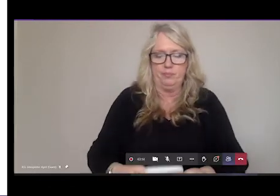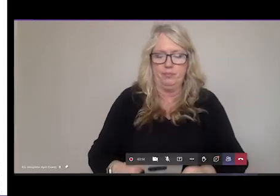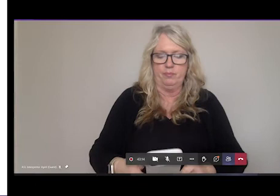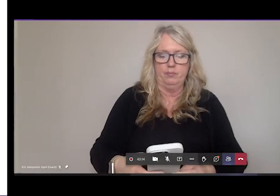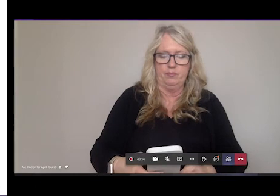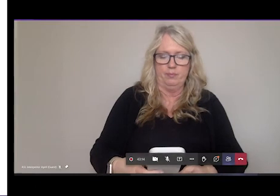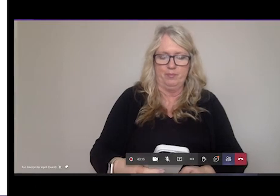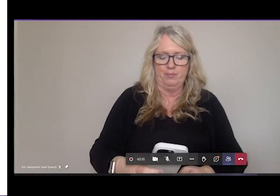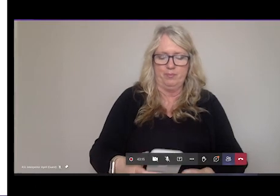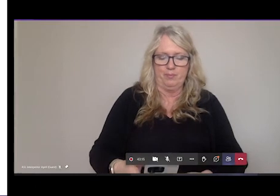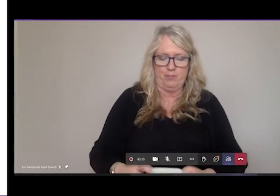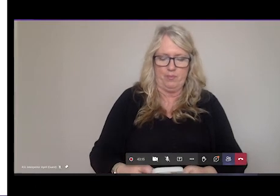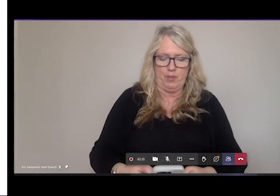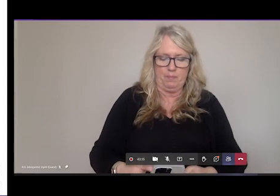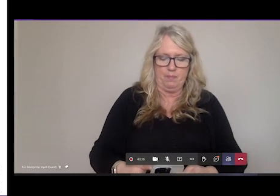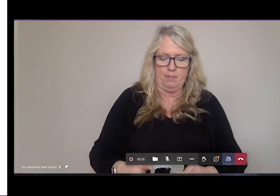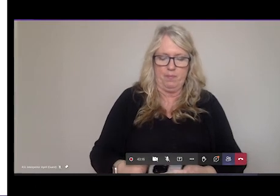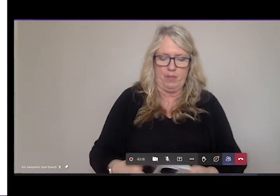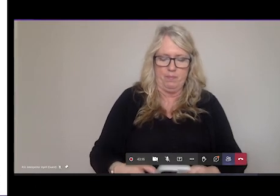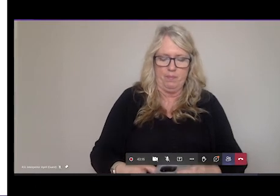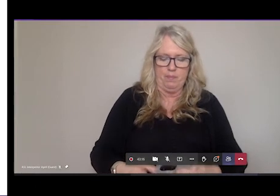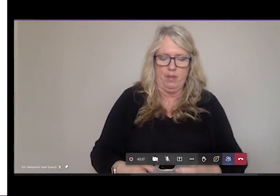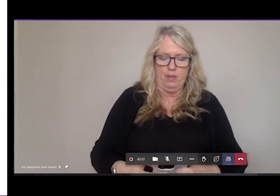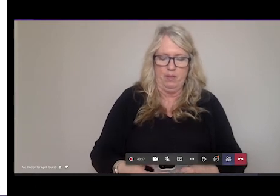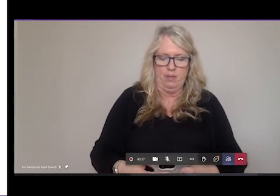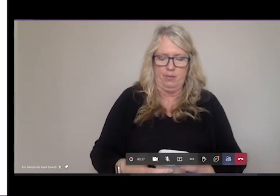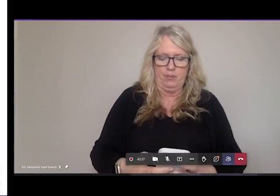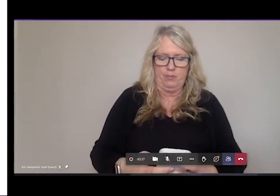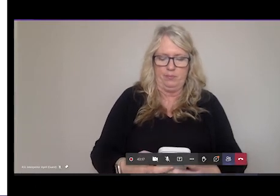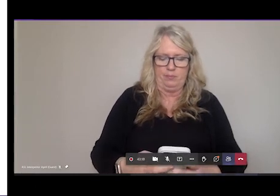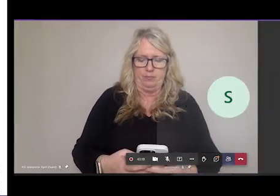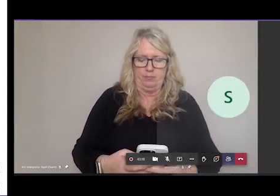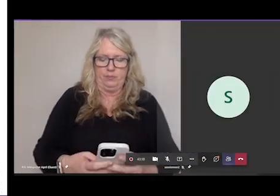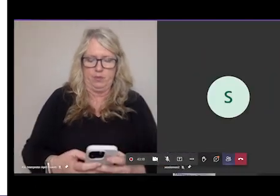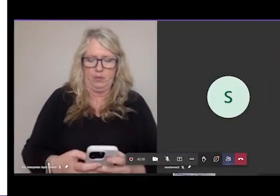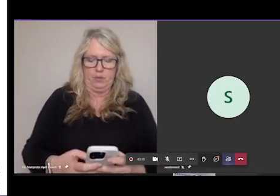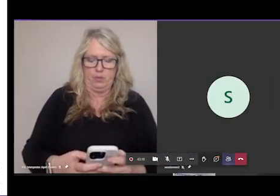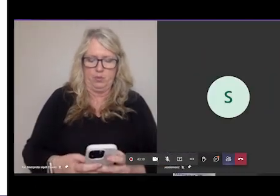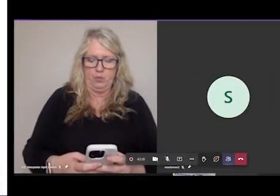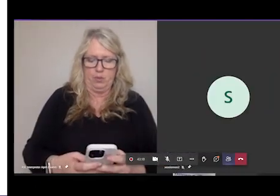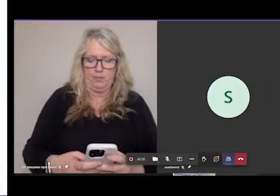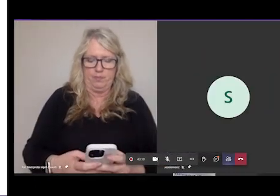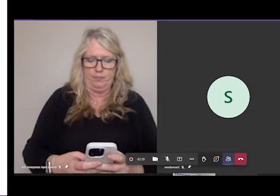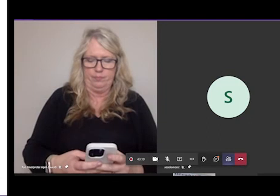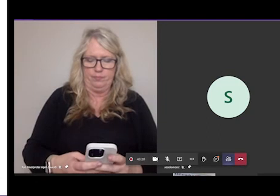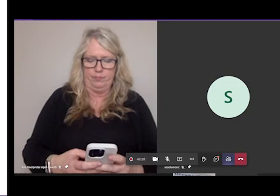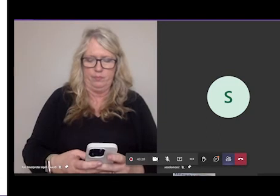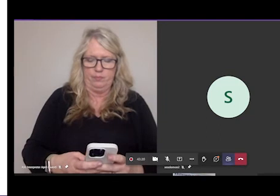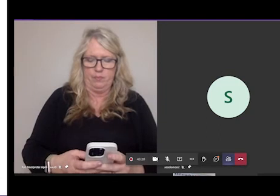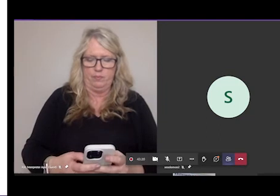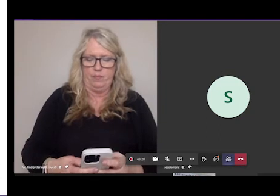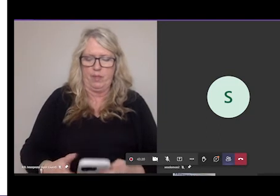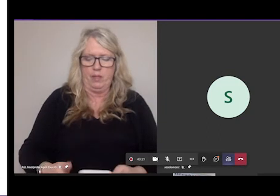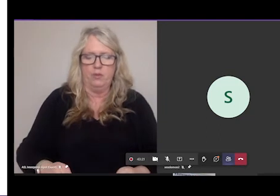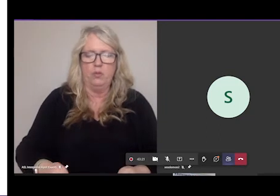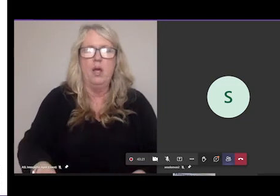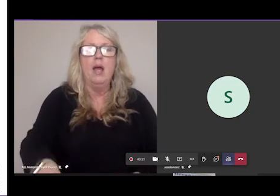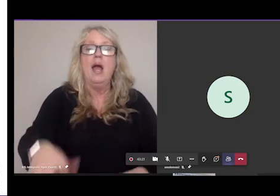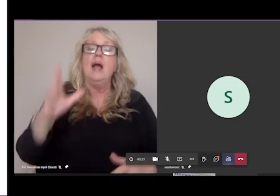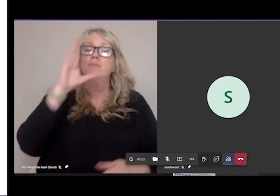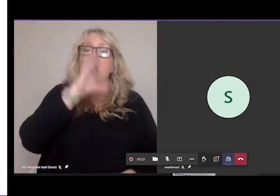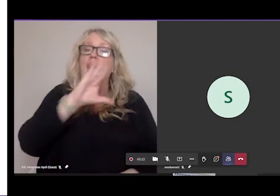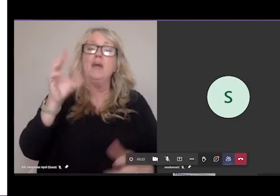Judy. Take it away, Judy. Thank you, Heather. Boy, every time I hear my bio, I think, oh my goodness, I'm so